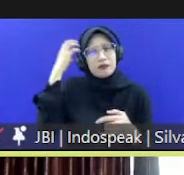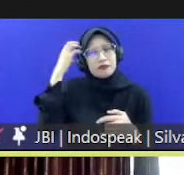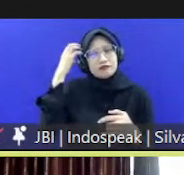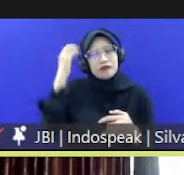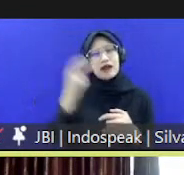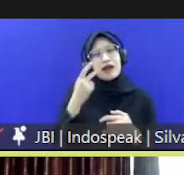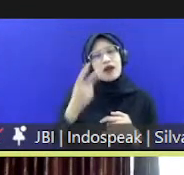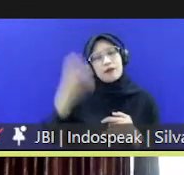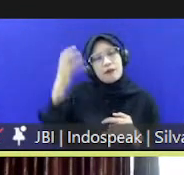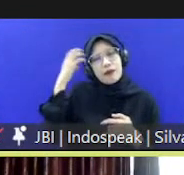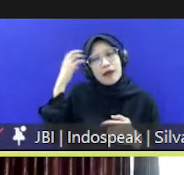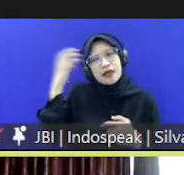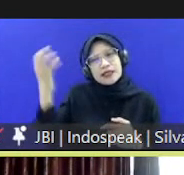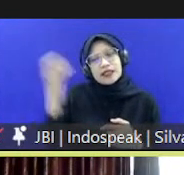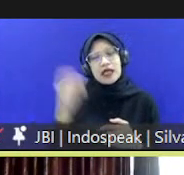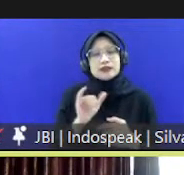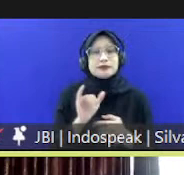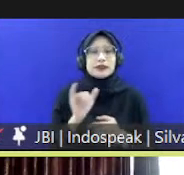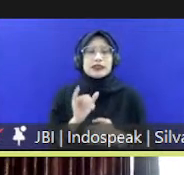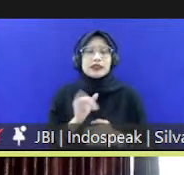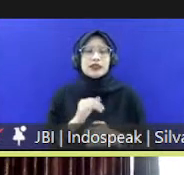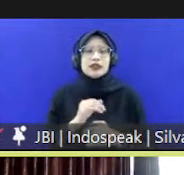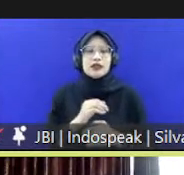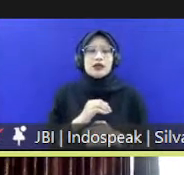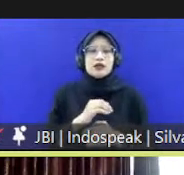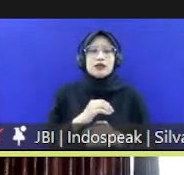the WHO guideline about the death counting.